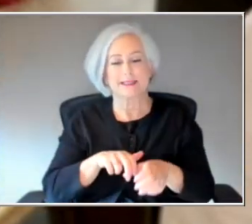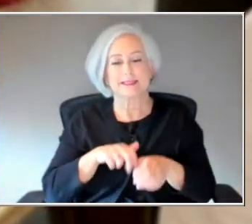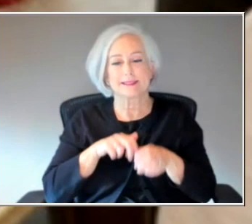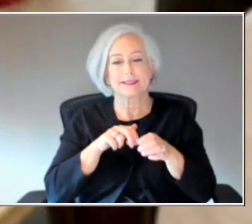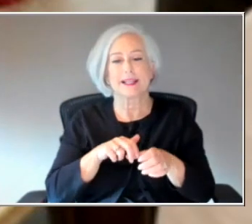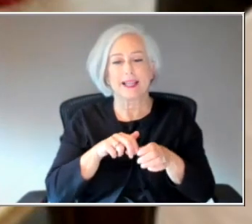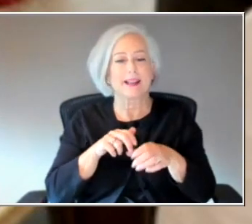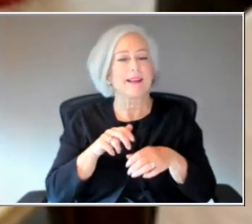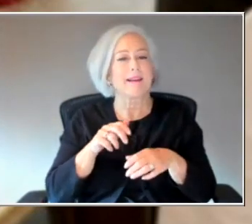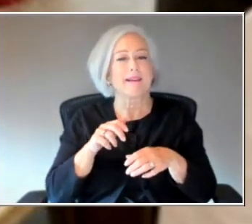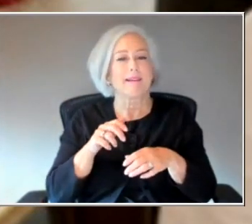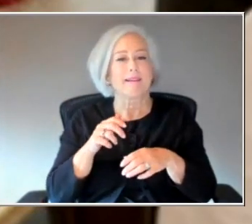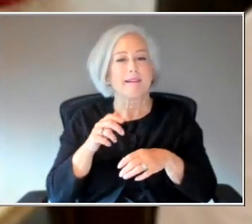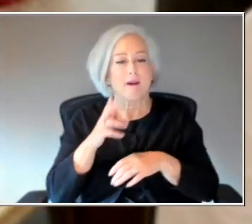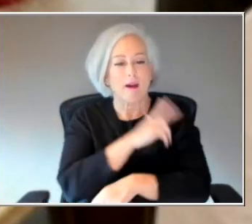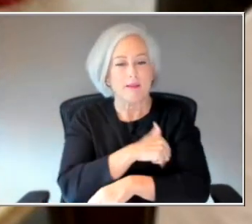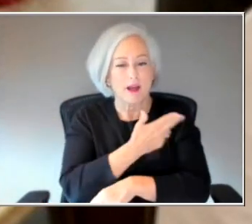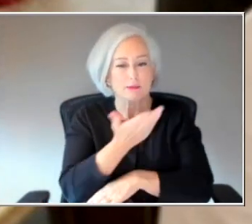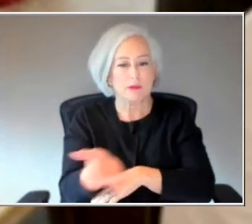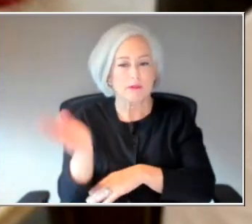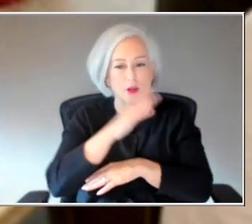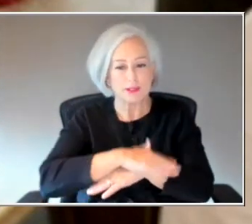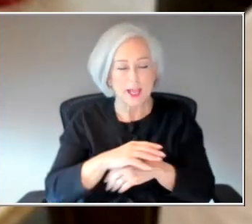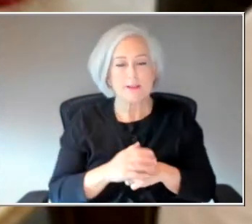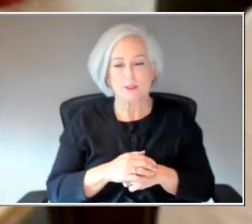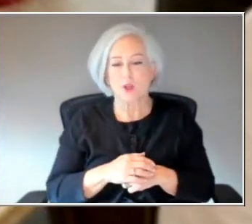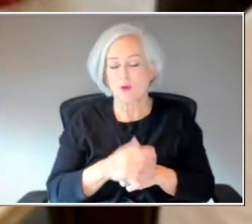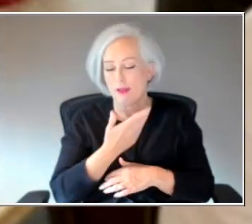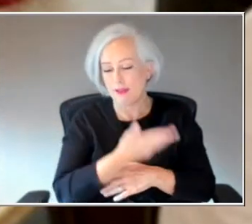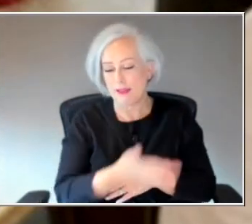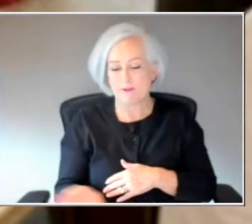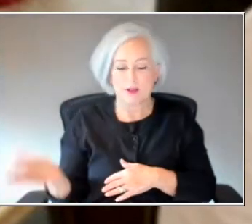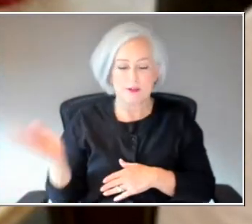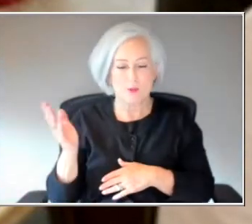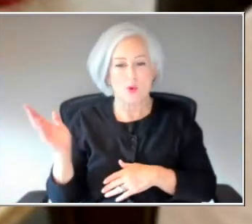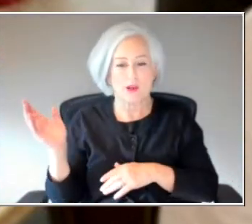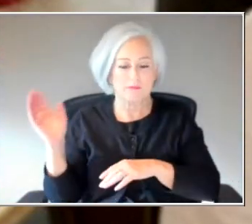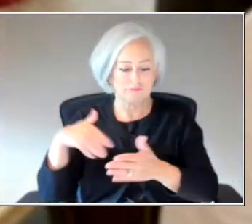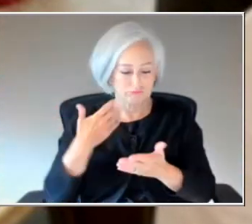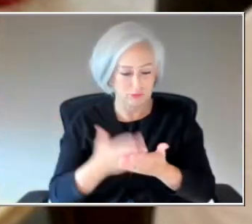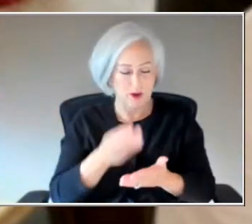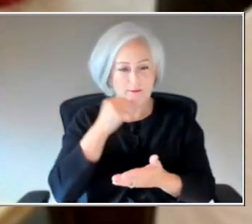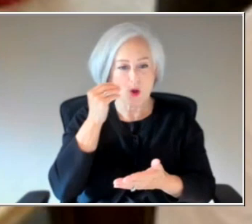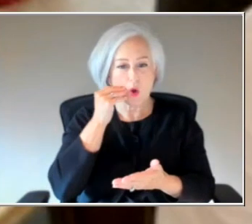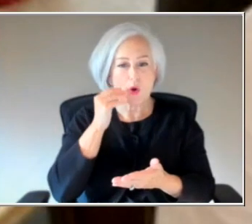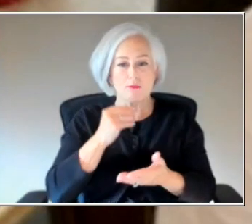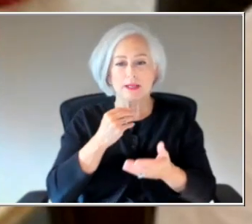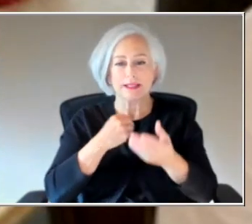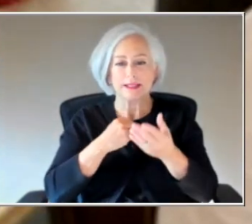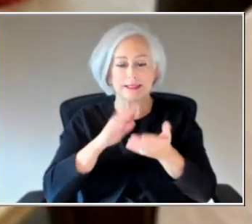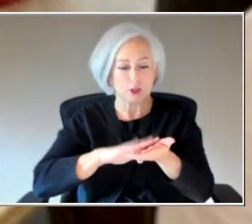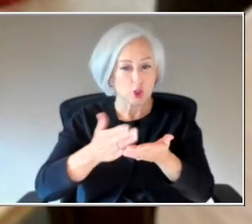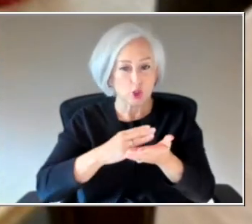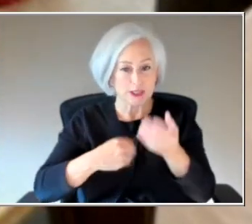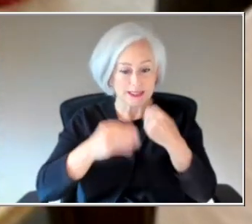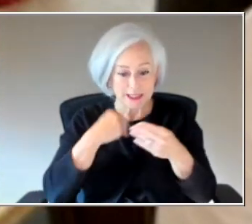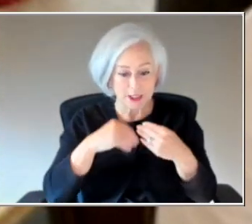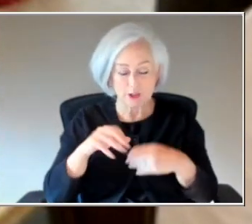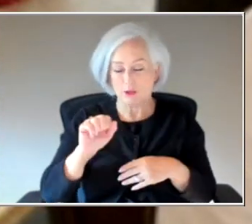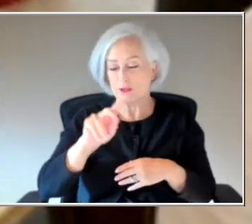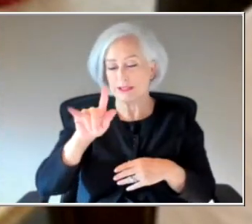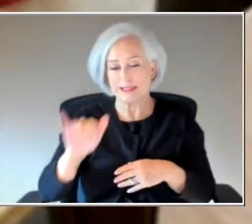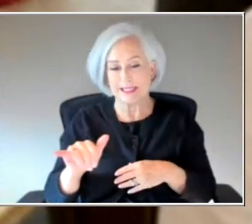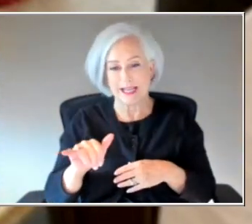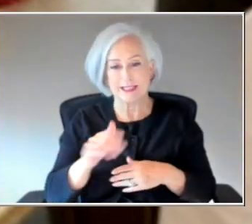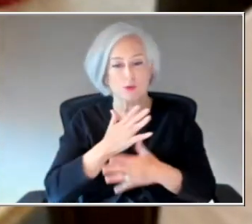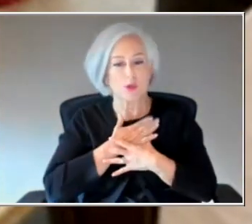each morning, and then would come home and pretty much cook dinner and take care of Addie and play with her while Stacey would get some rest and